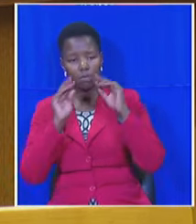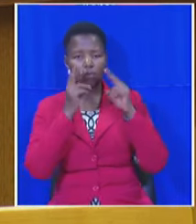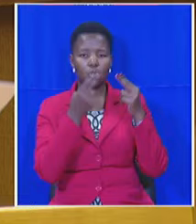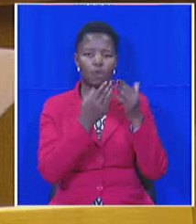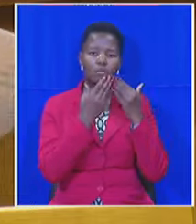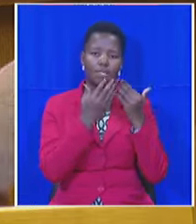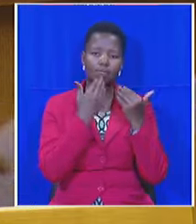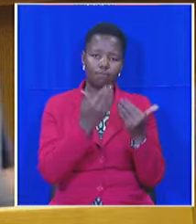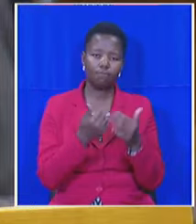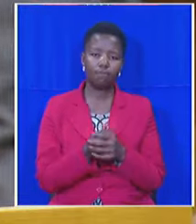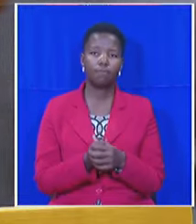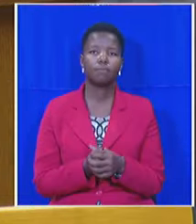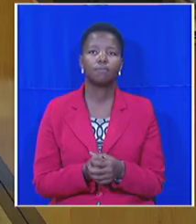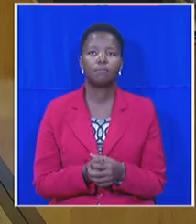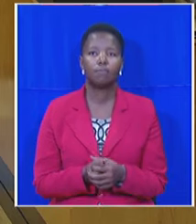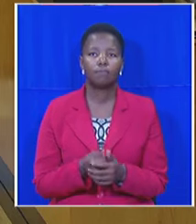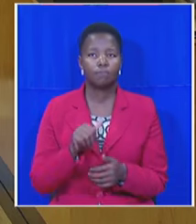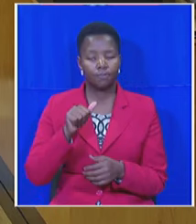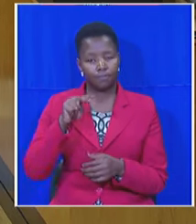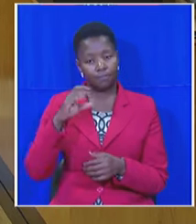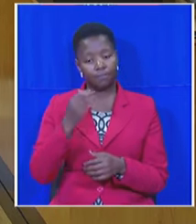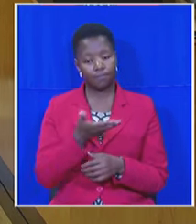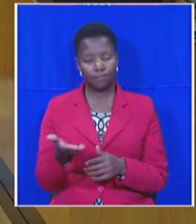we support this. Thank you, Chair. The ANC.